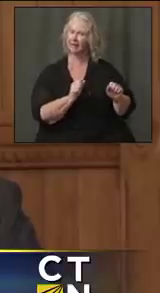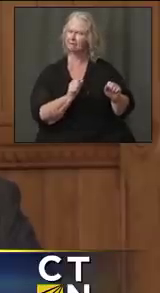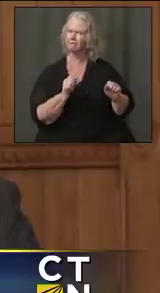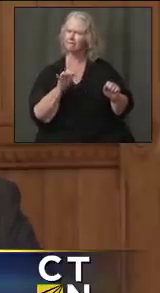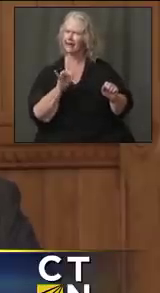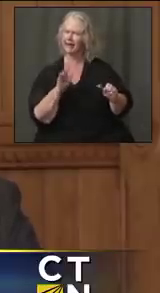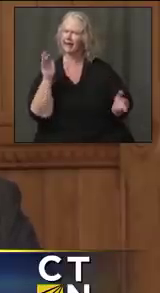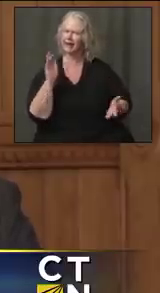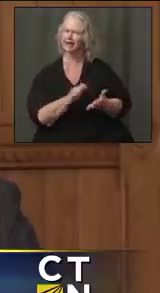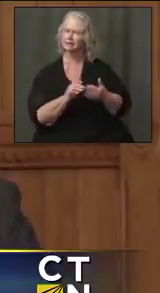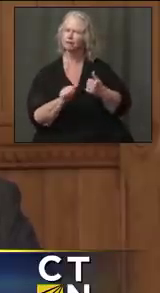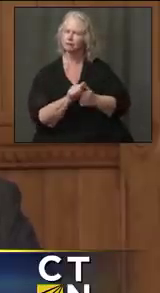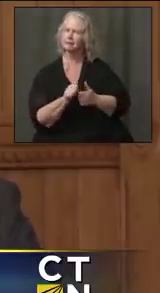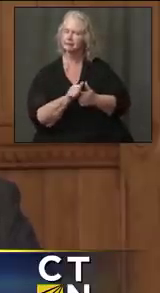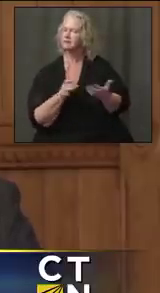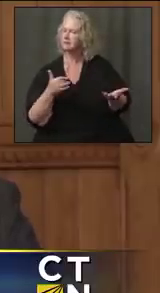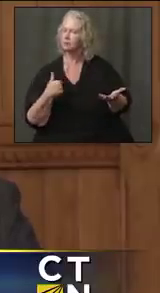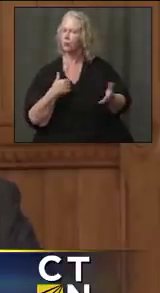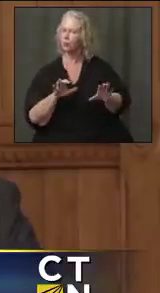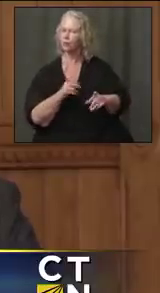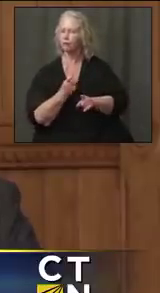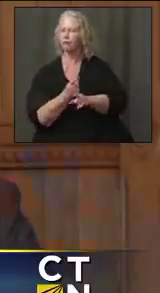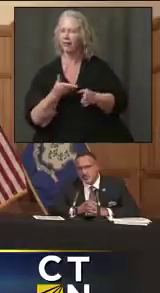reduced. Thank you.